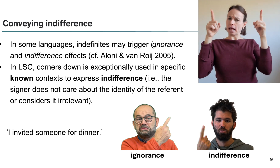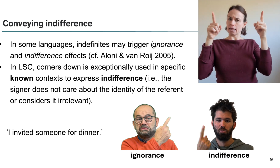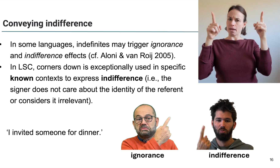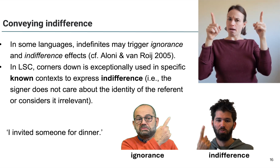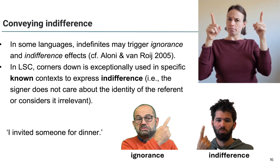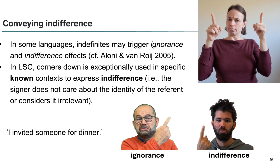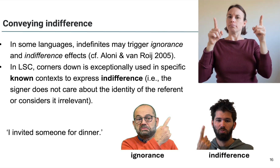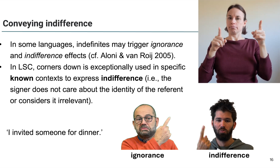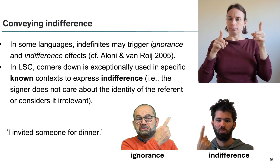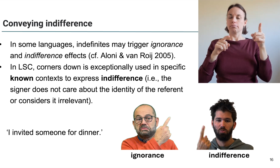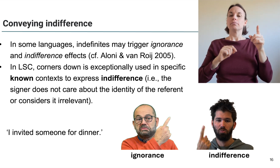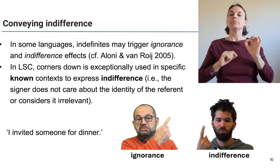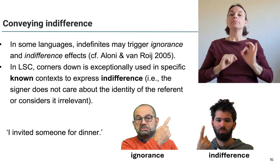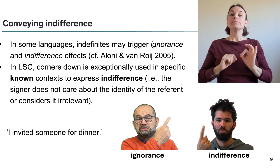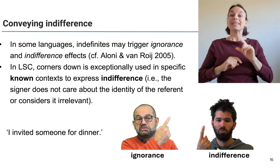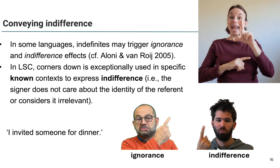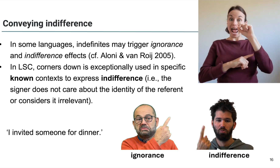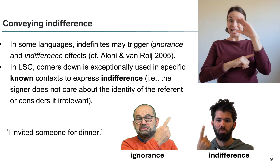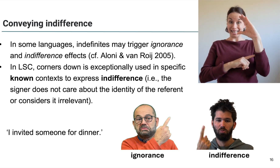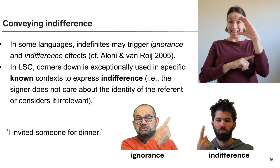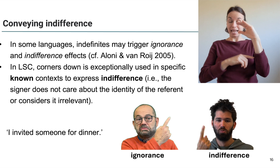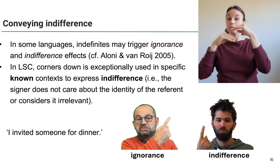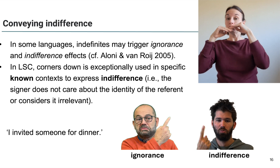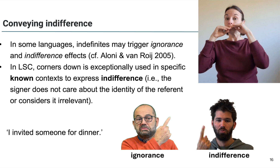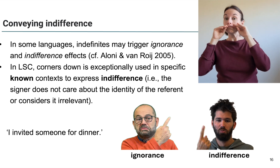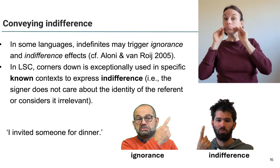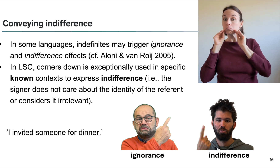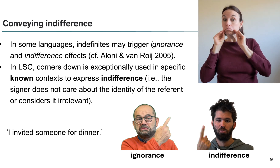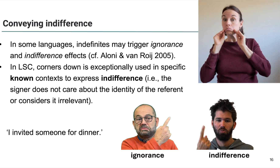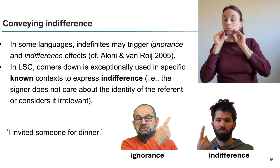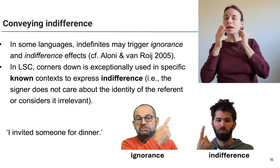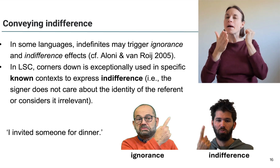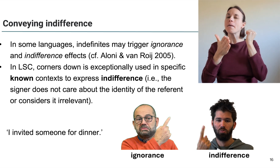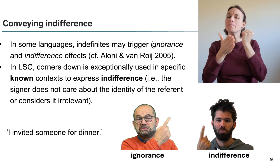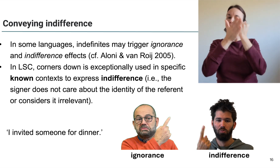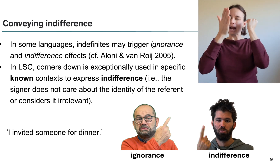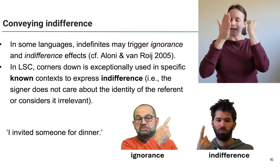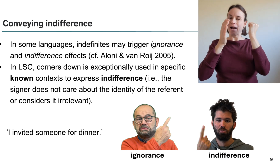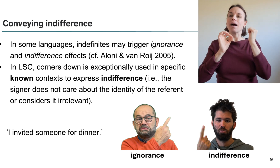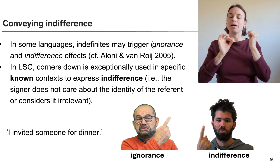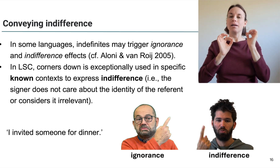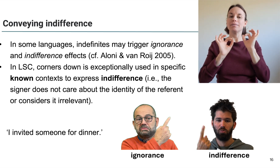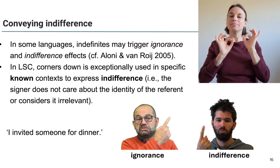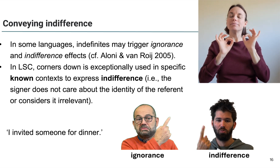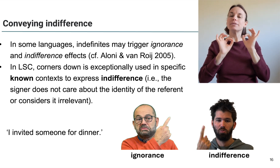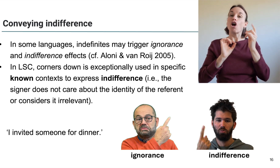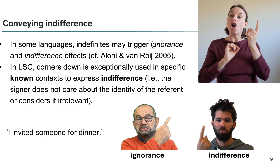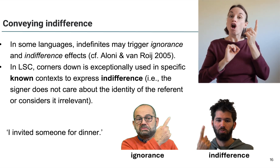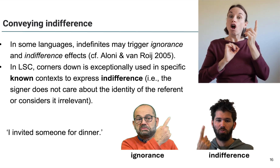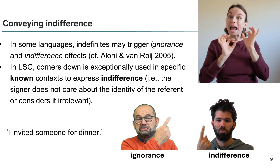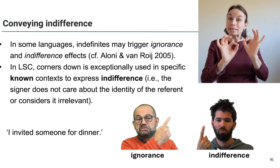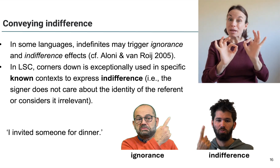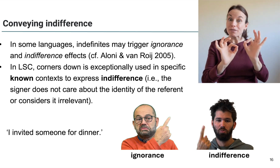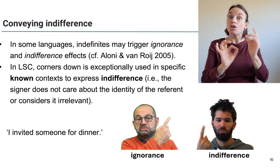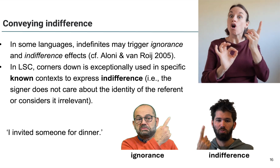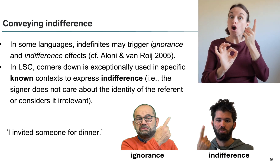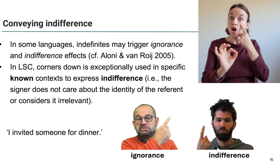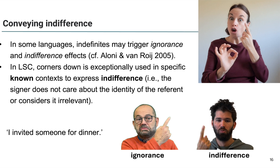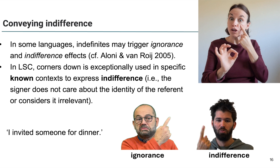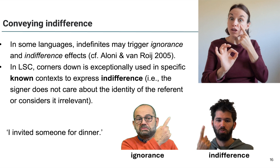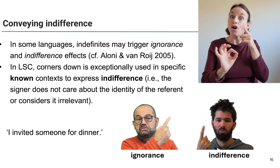effects. And in Catalan Sign Language, corners down is exceptionally used in a specific